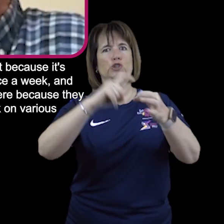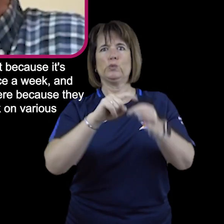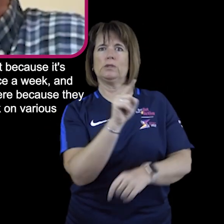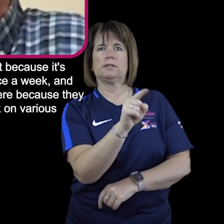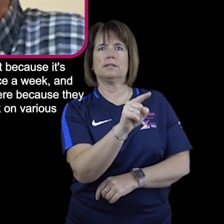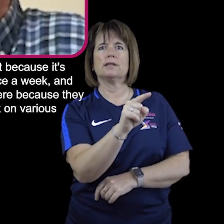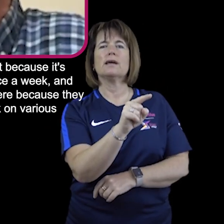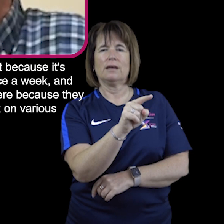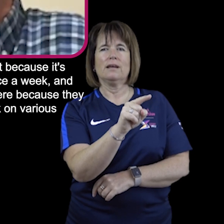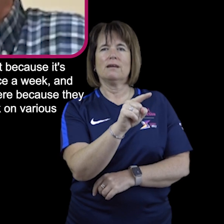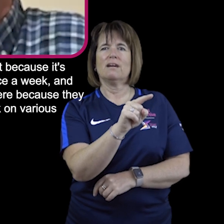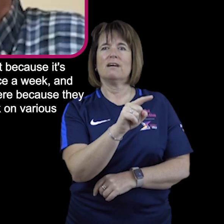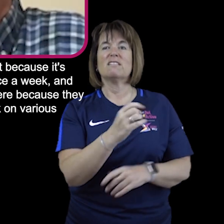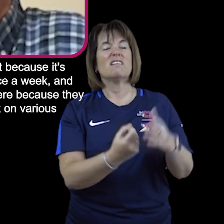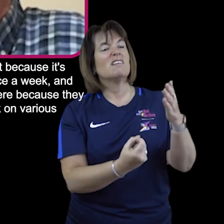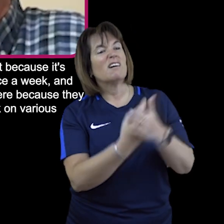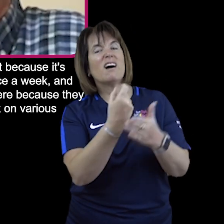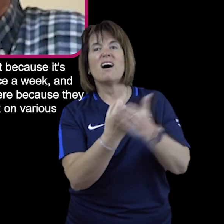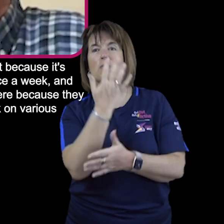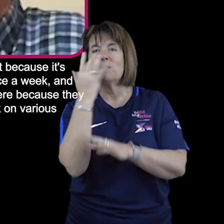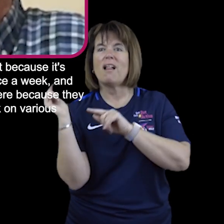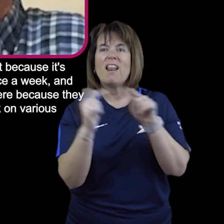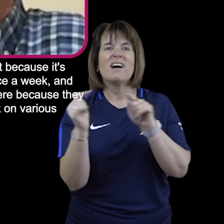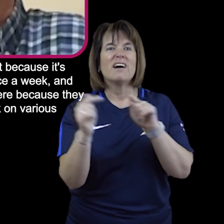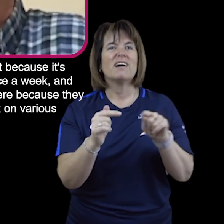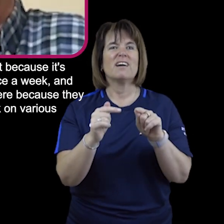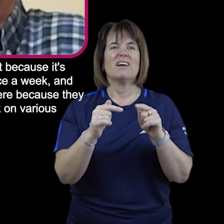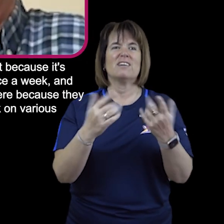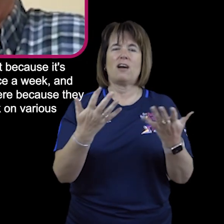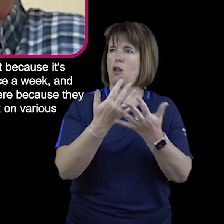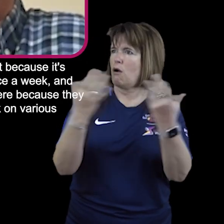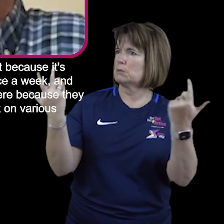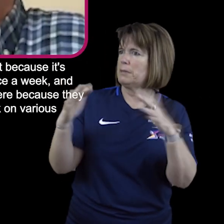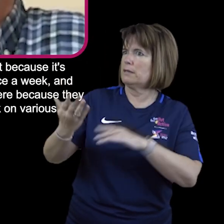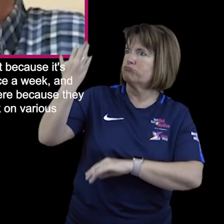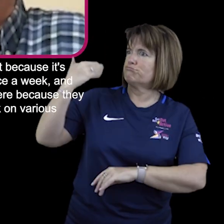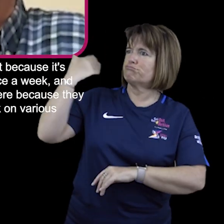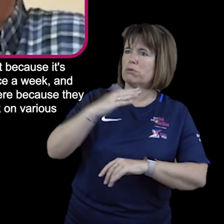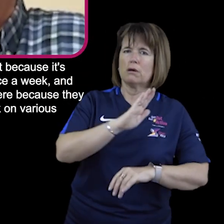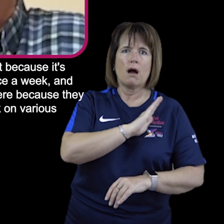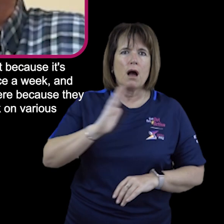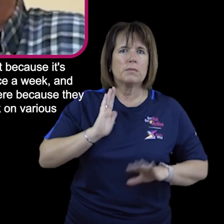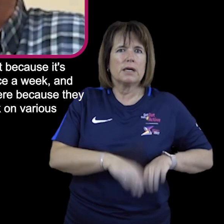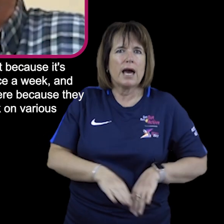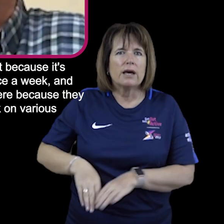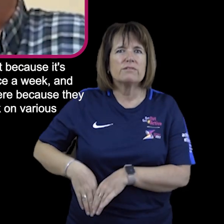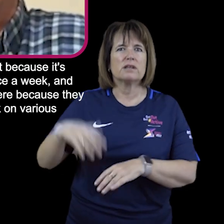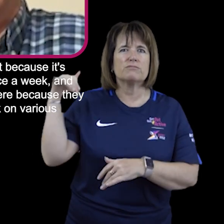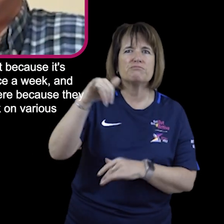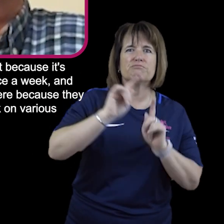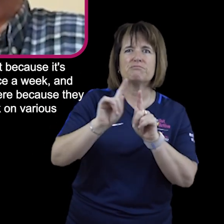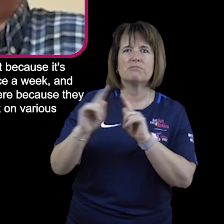occasionally people turn up there because they know there's a lot of veterans there. There's lots of people there. They turn up and give a talk on various things.